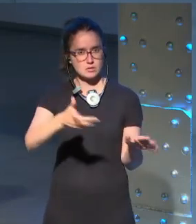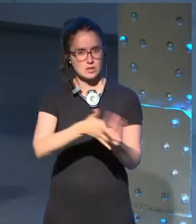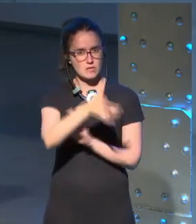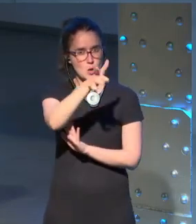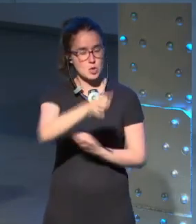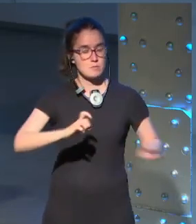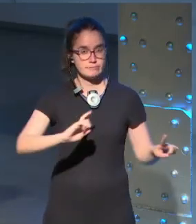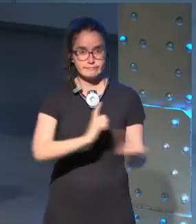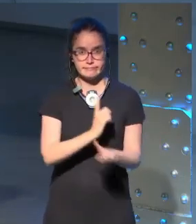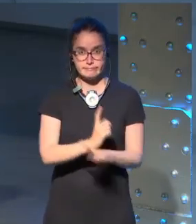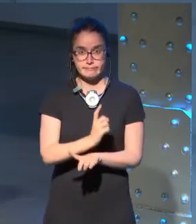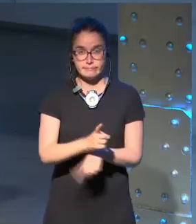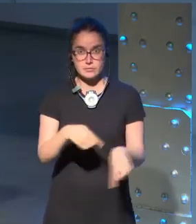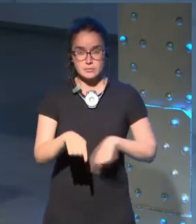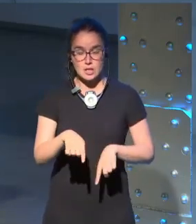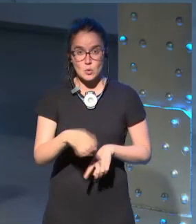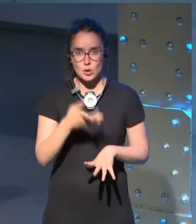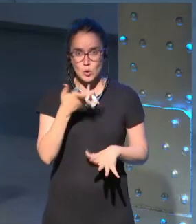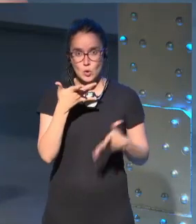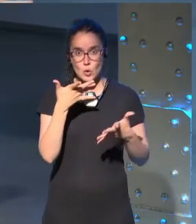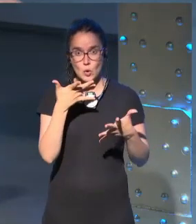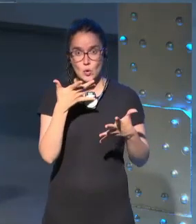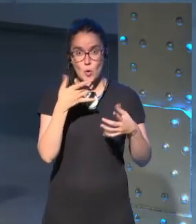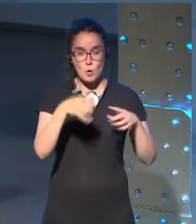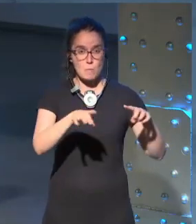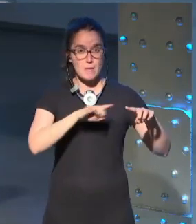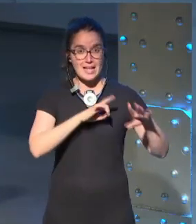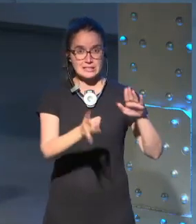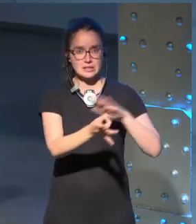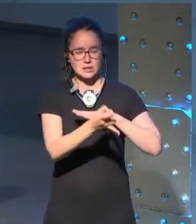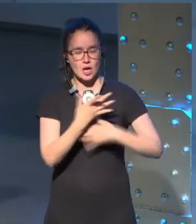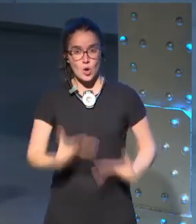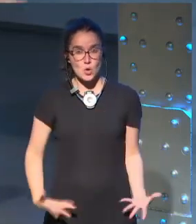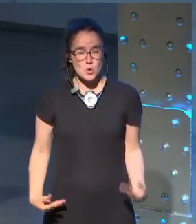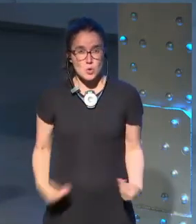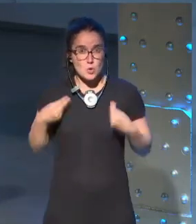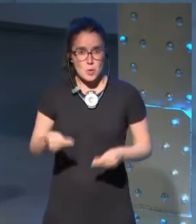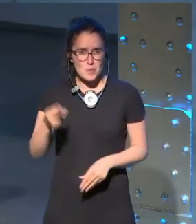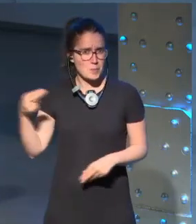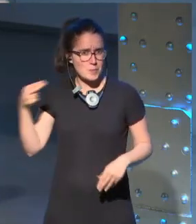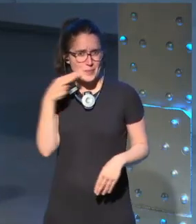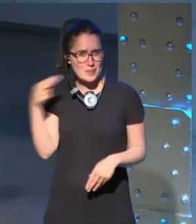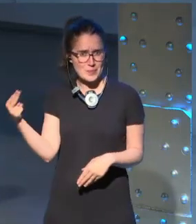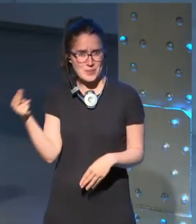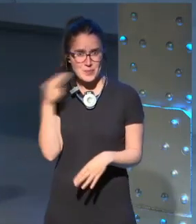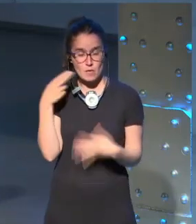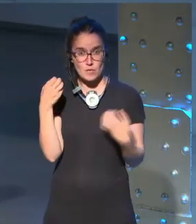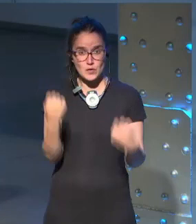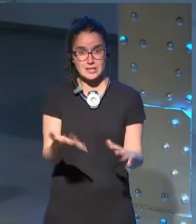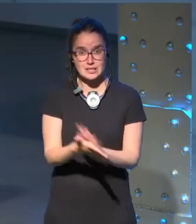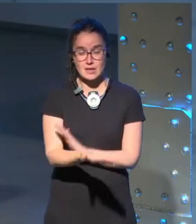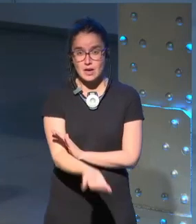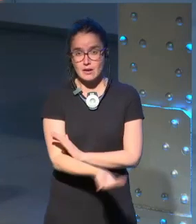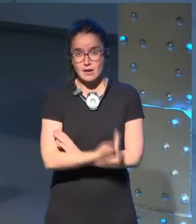was getting. So it occurred to me, by the way, somewhere along the way in terms of writing novels, somebody once said,